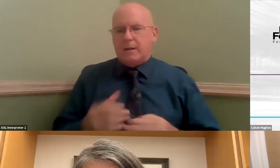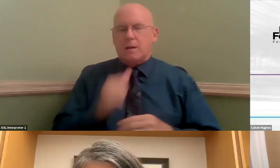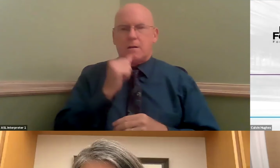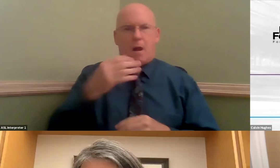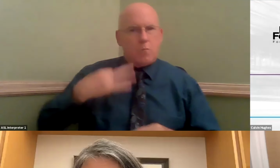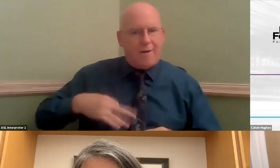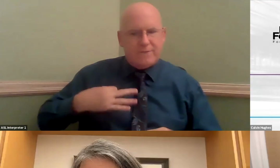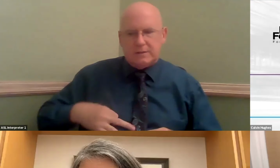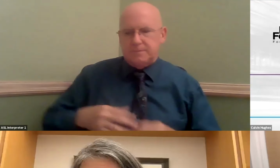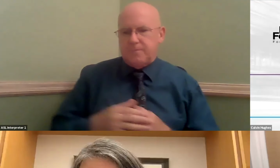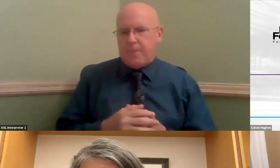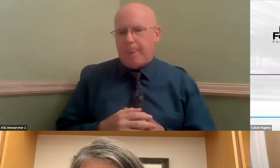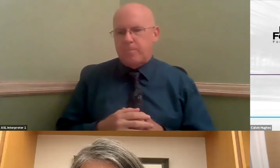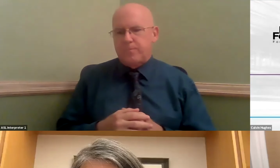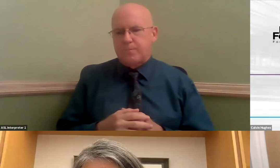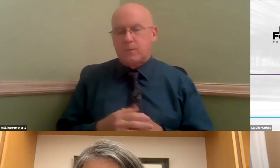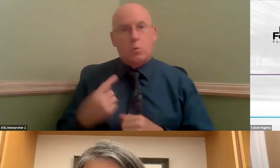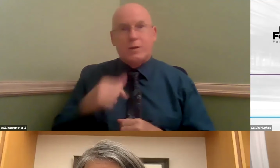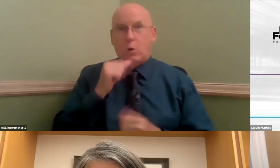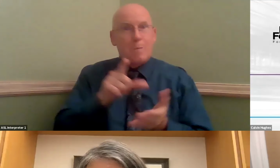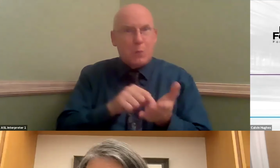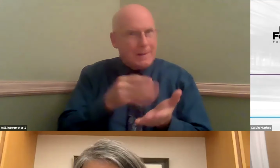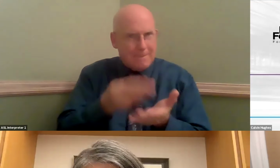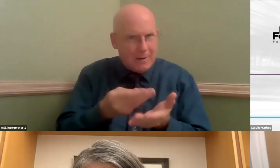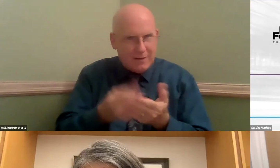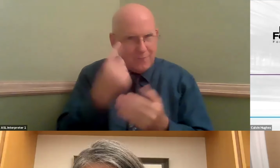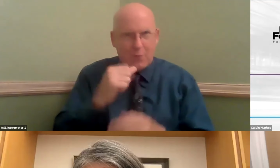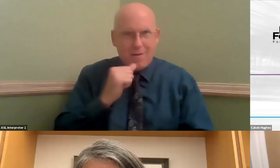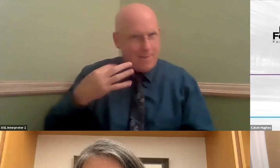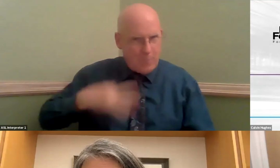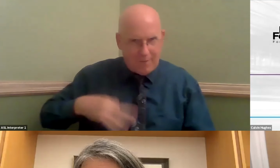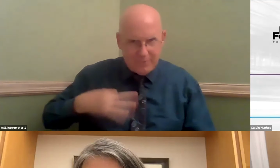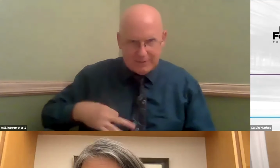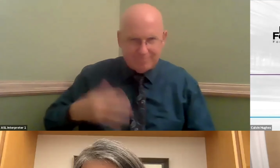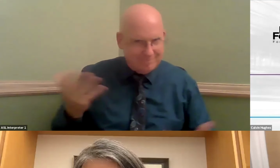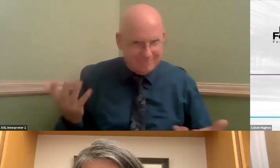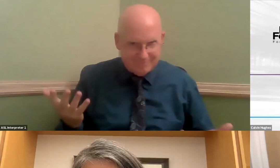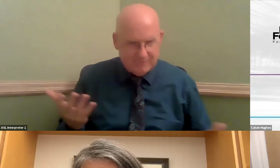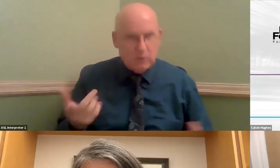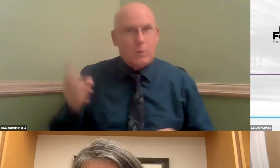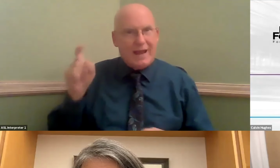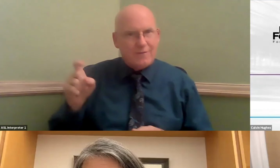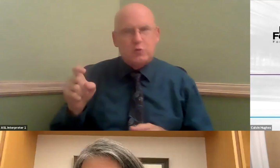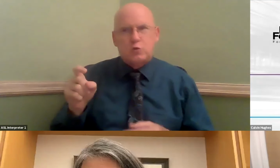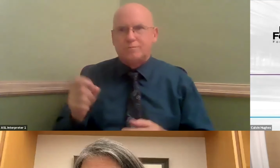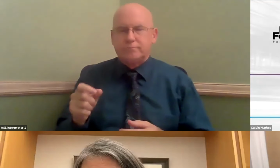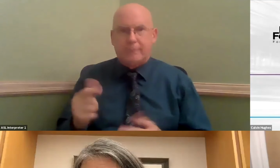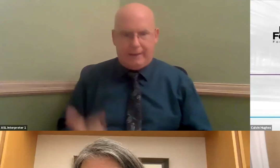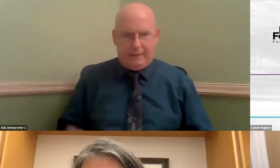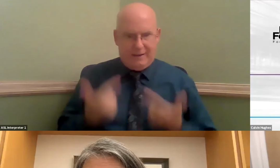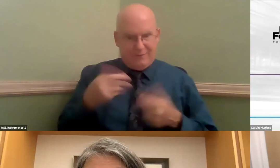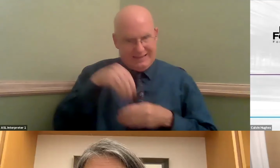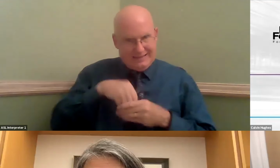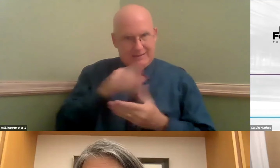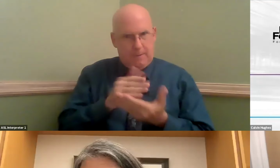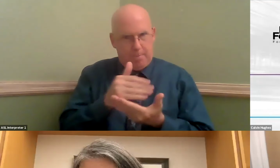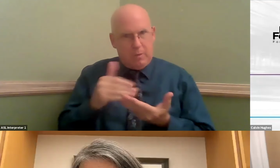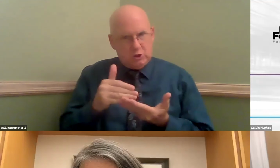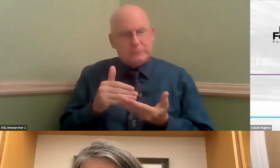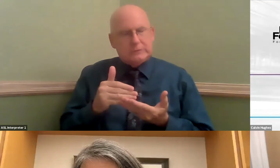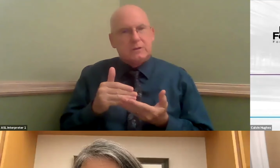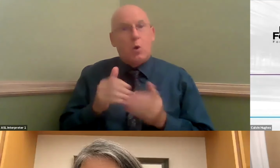dozens more. And, you know, we don't print money for nonprofits, nor do we in the county. So obviously we have to live within our means. And we were able to squeak by with